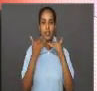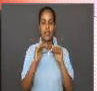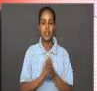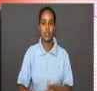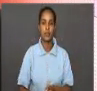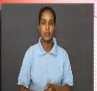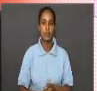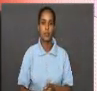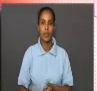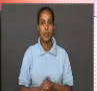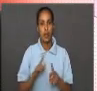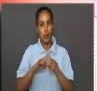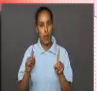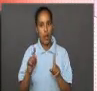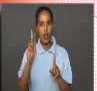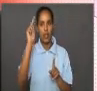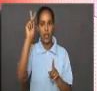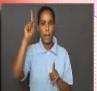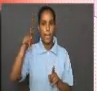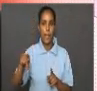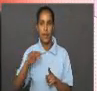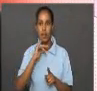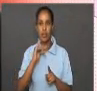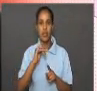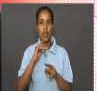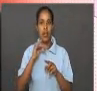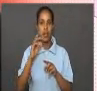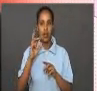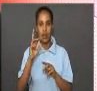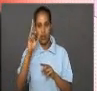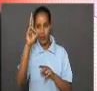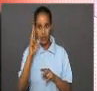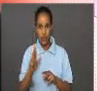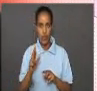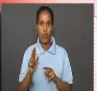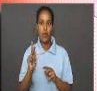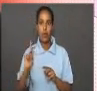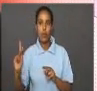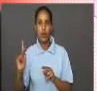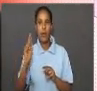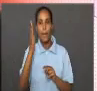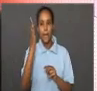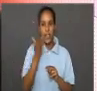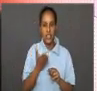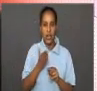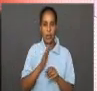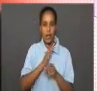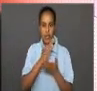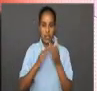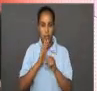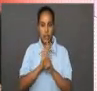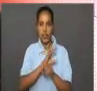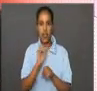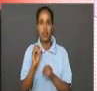concentration, while Kp is the ratio of products partial pressures